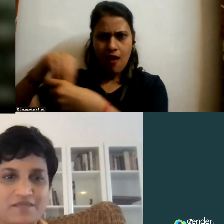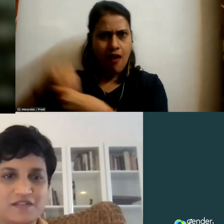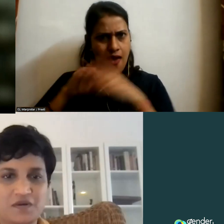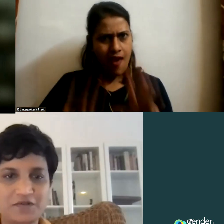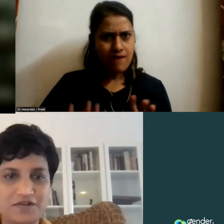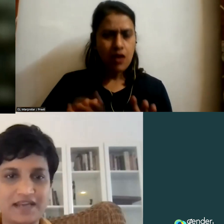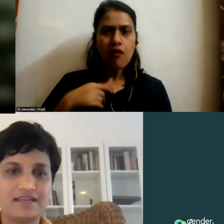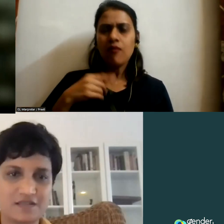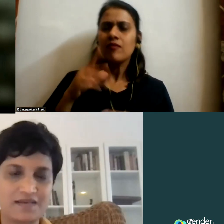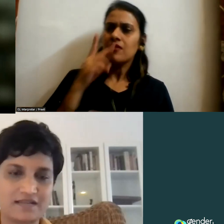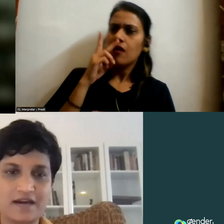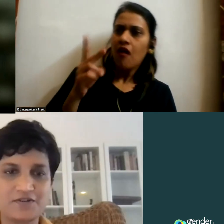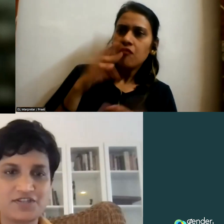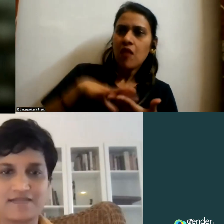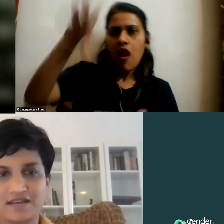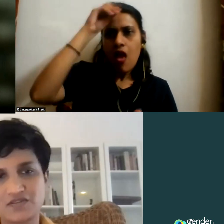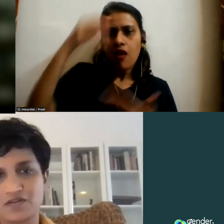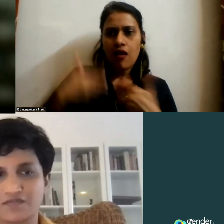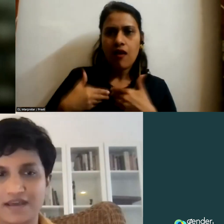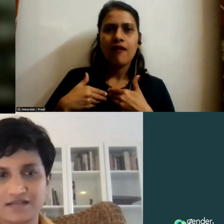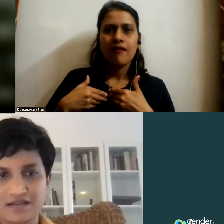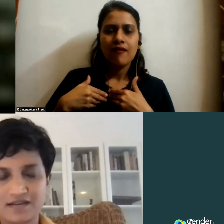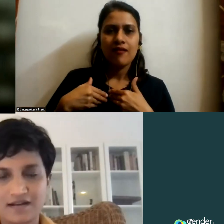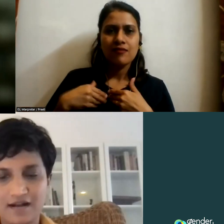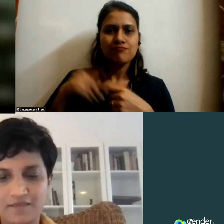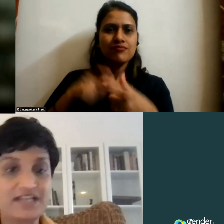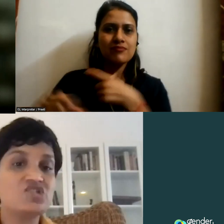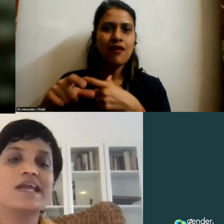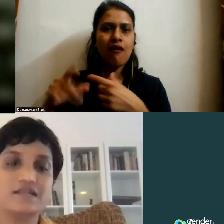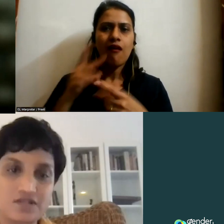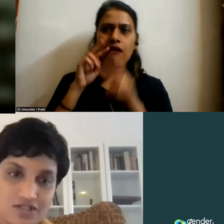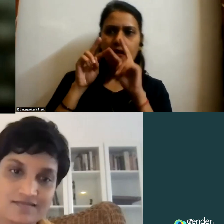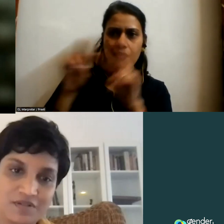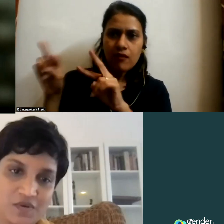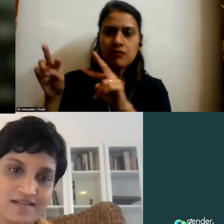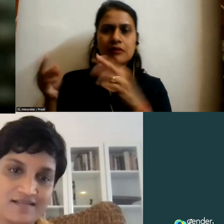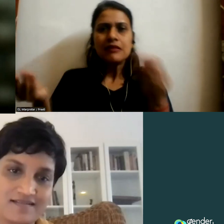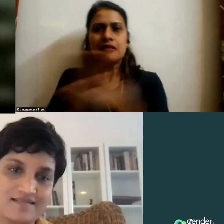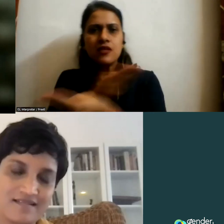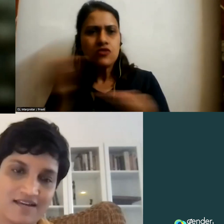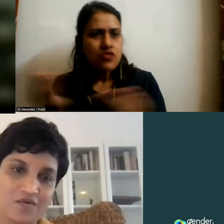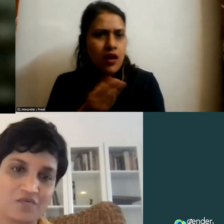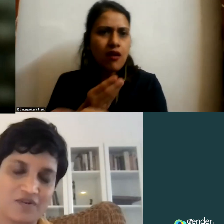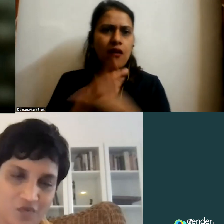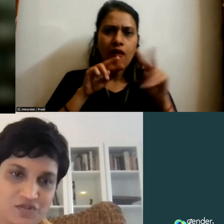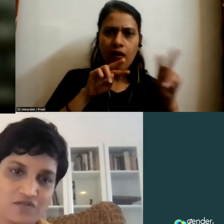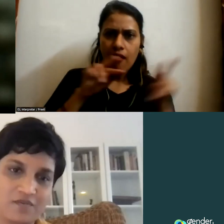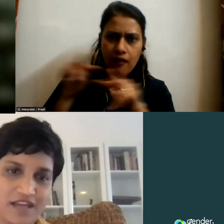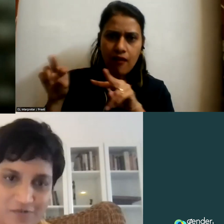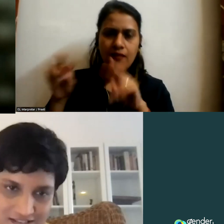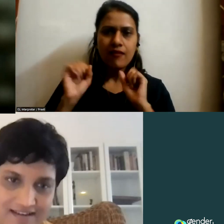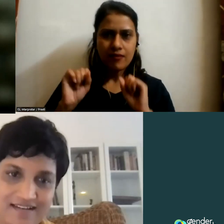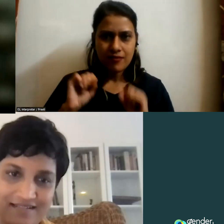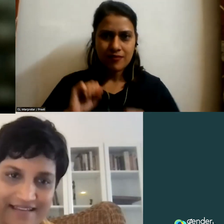from them as well. You create that space and they understand that it's sort of that exchange between, from the ones who are